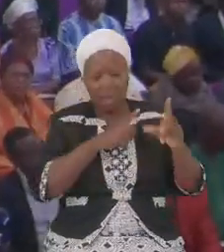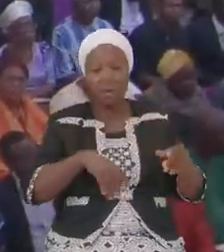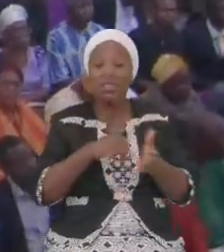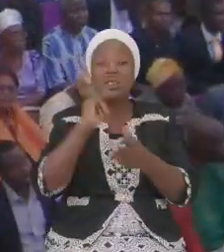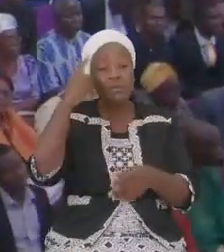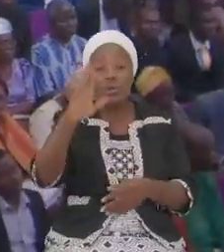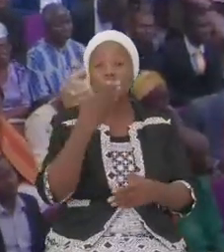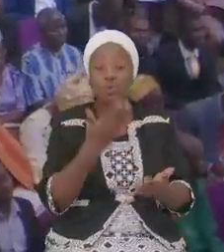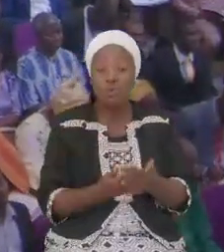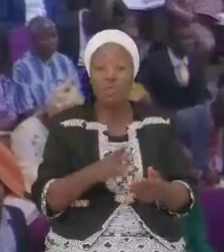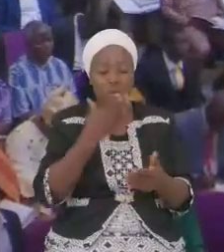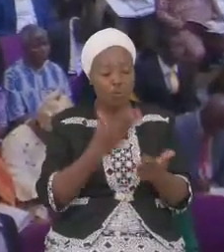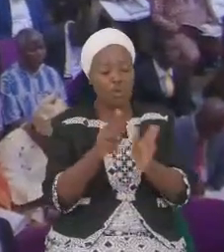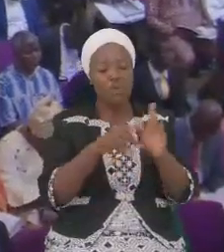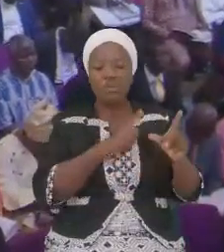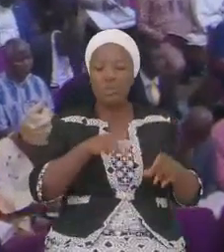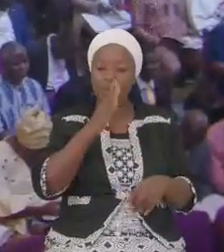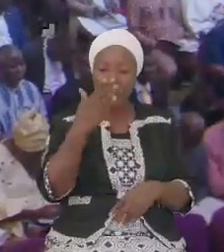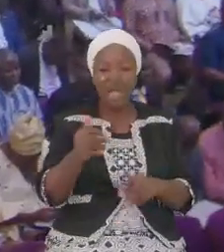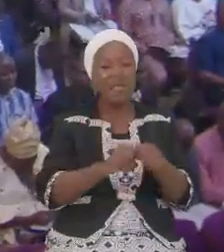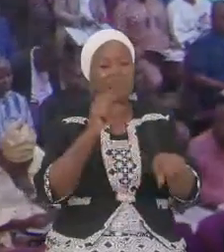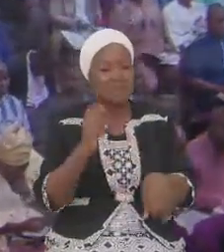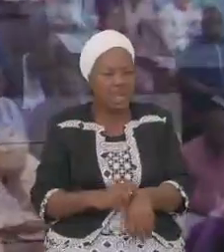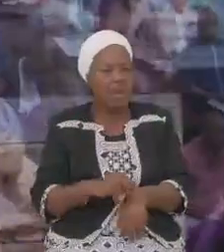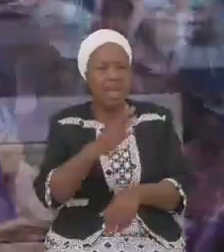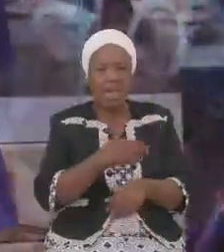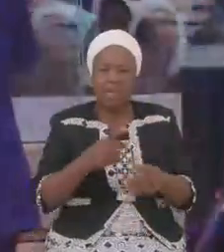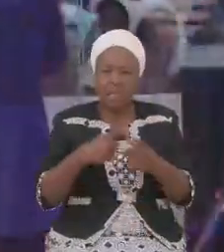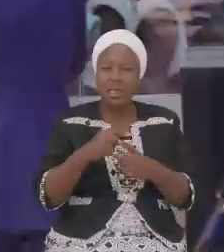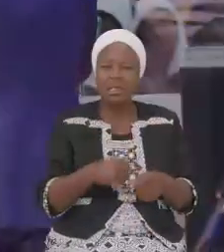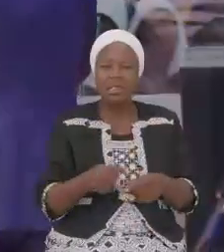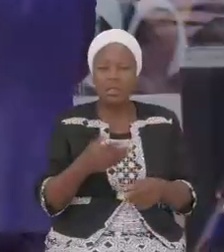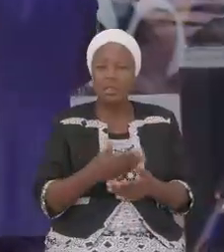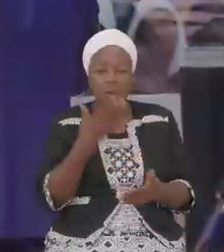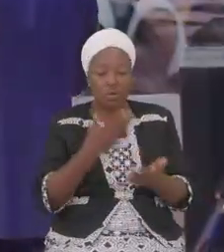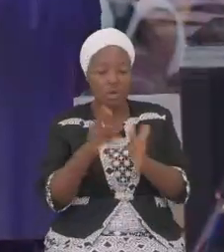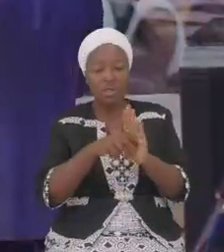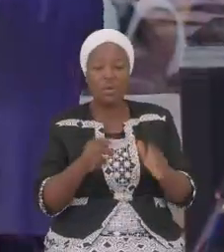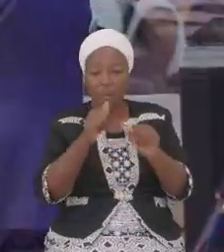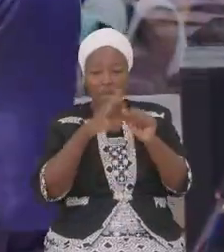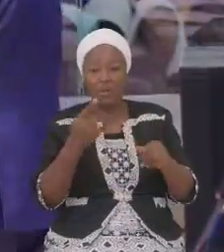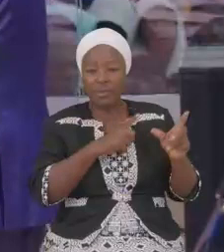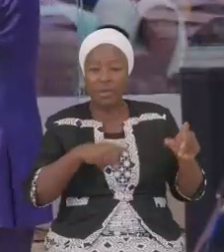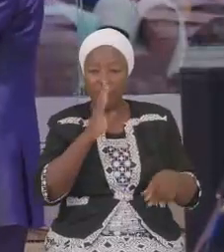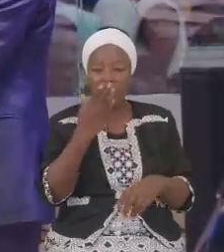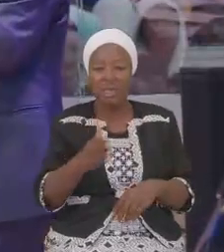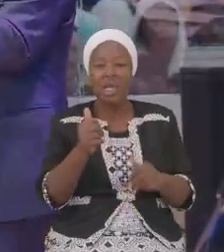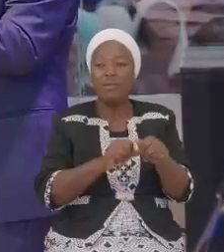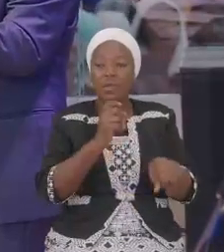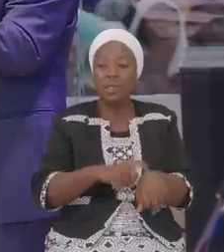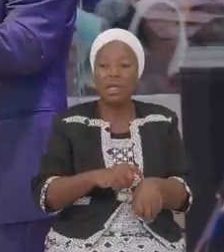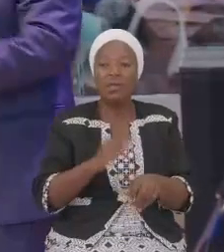The goodness of the Lord will be there every time, and the goodness of blessing will be there every time. He'll load you